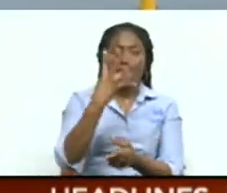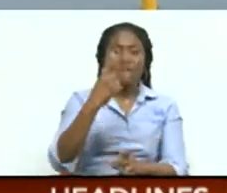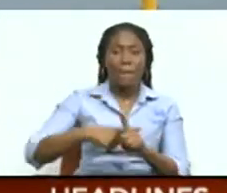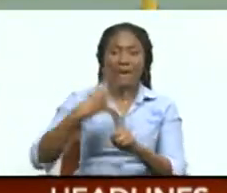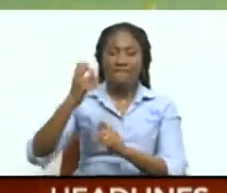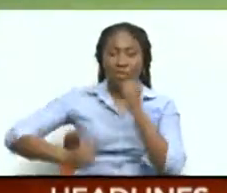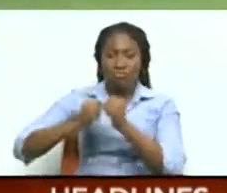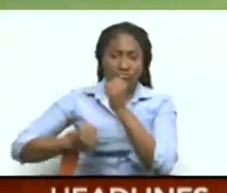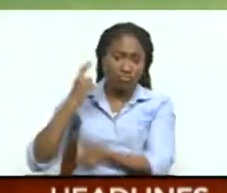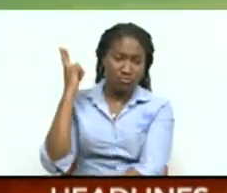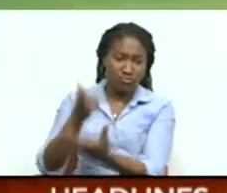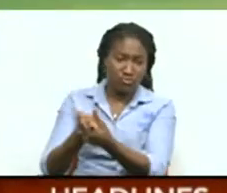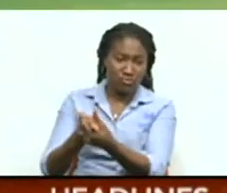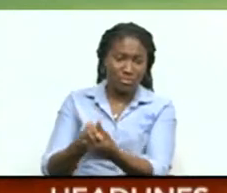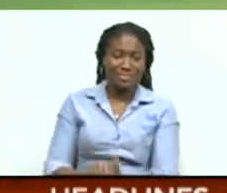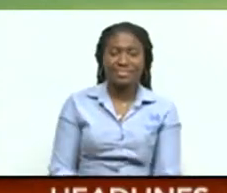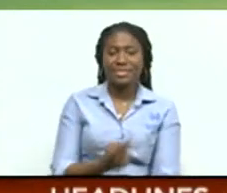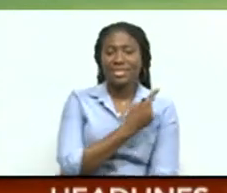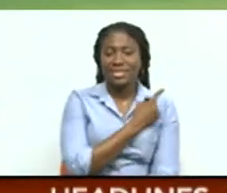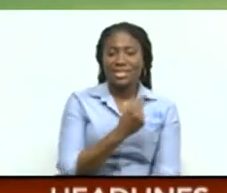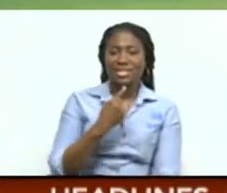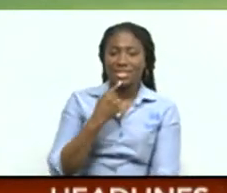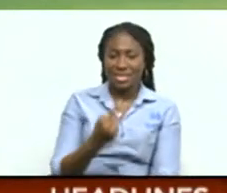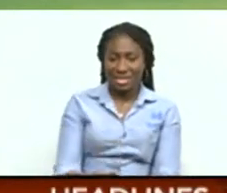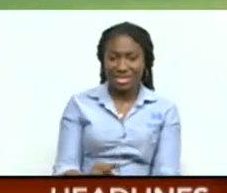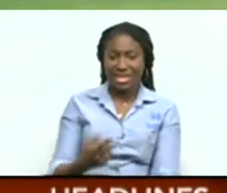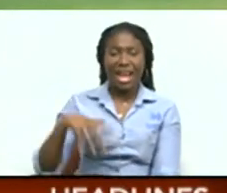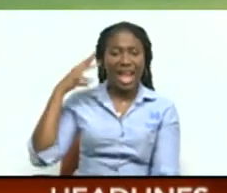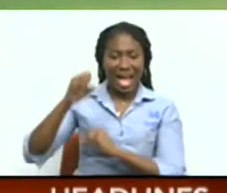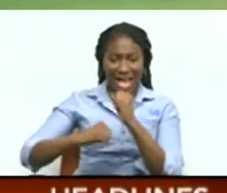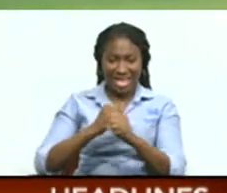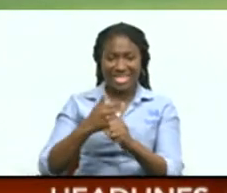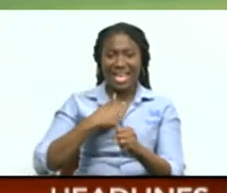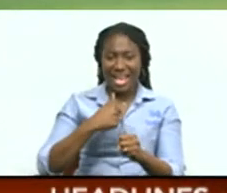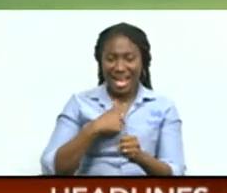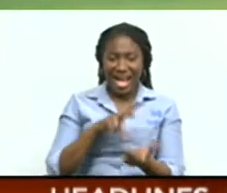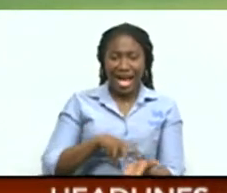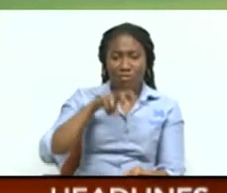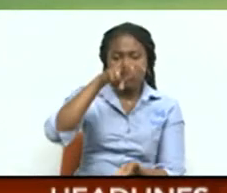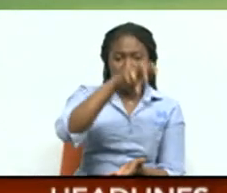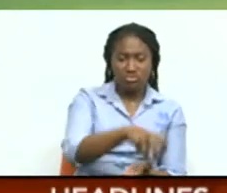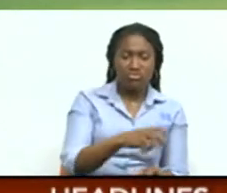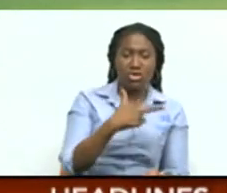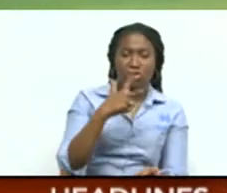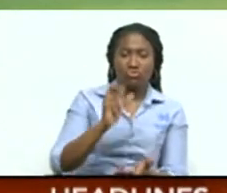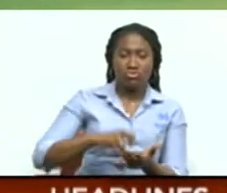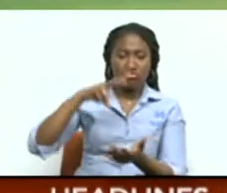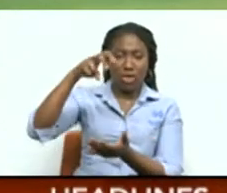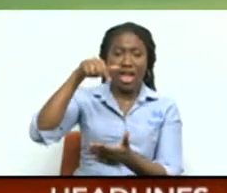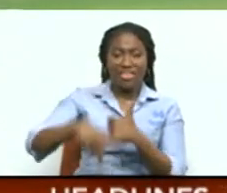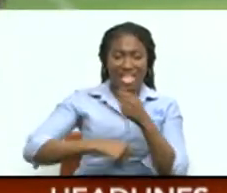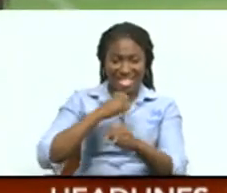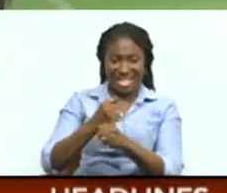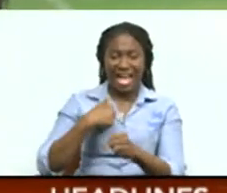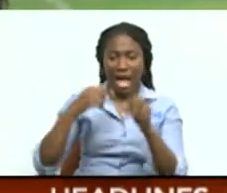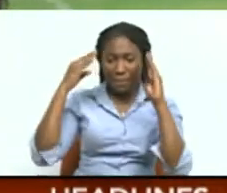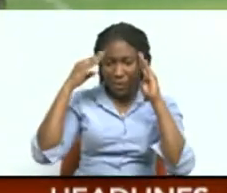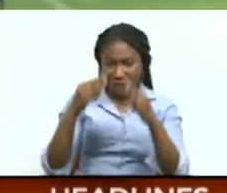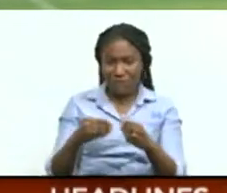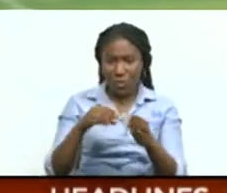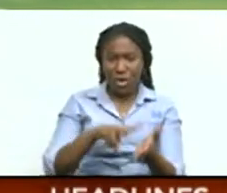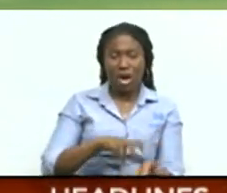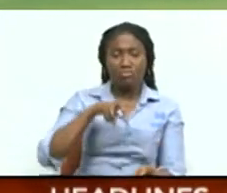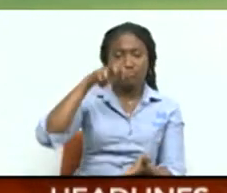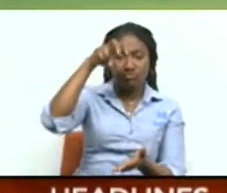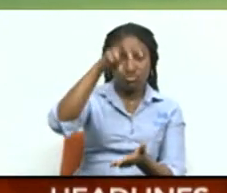4x400. So last year I competed in high, 4 hurdles, triple jump as well. So this year I'm focusing more on the high and triple.